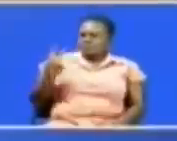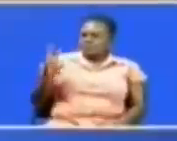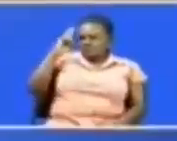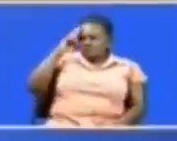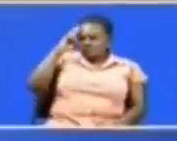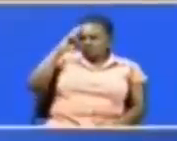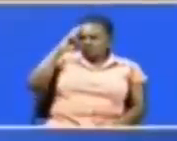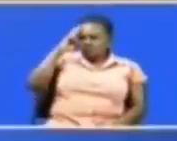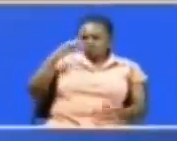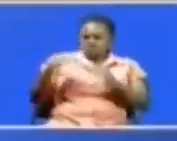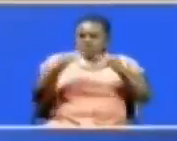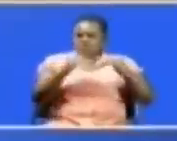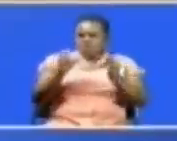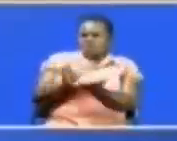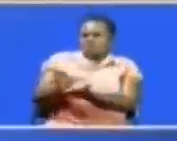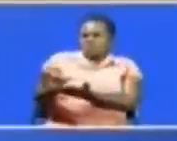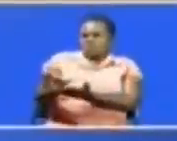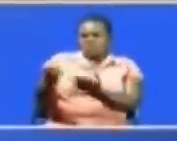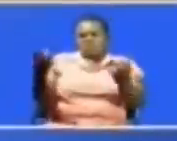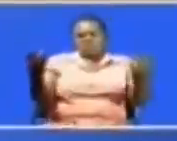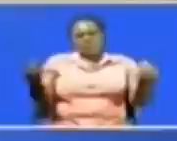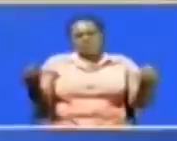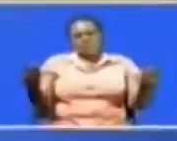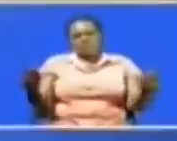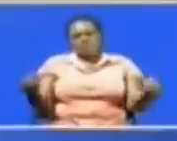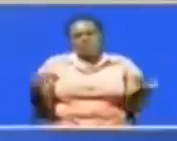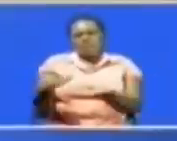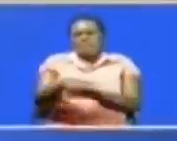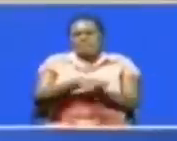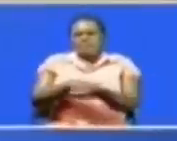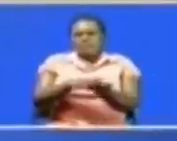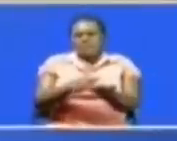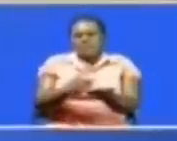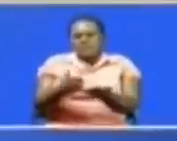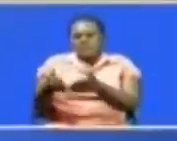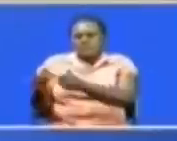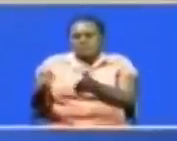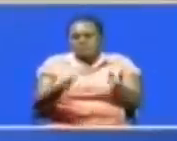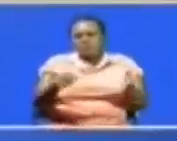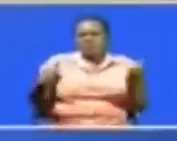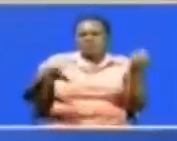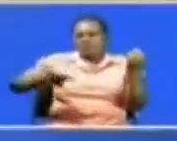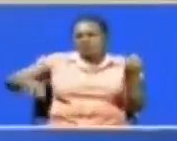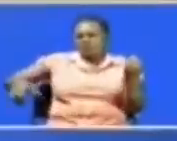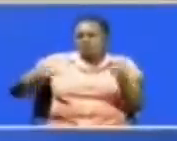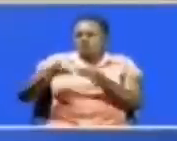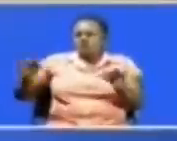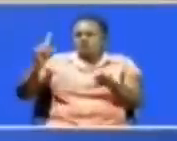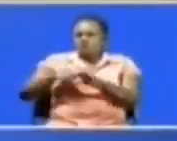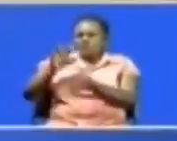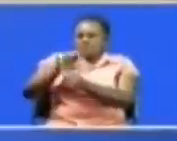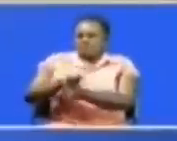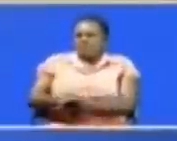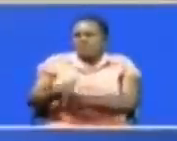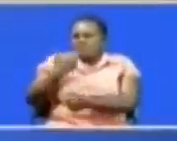behind the equalization fund, mm-hmm, it was very simple, that the basic infrastructure in all of these other counties that have for a long time been marginalized